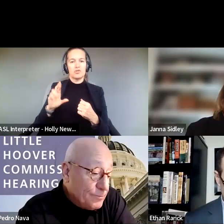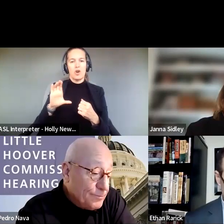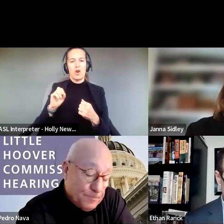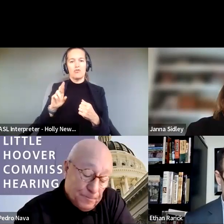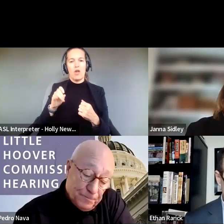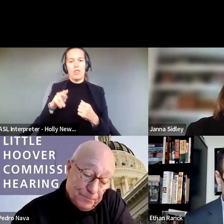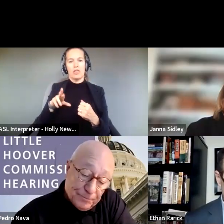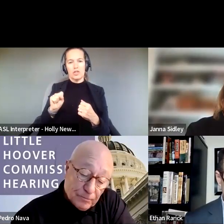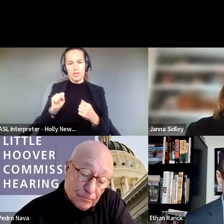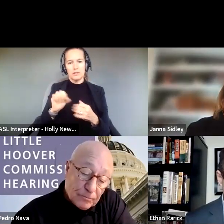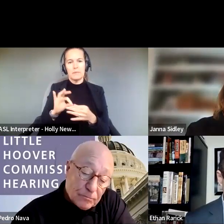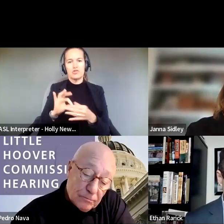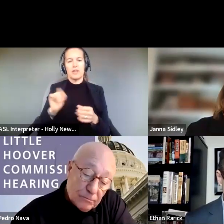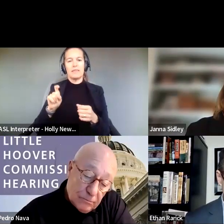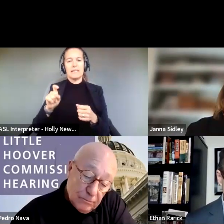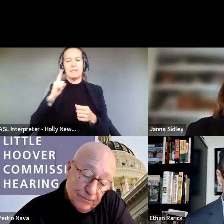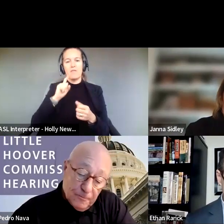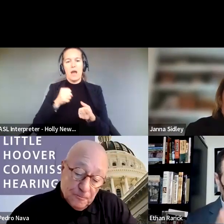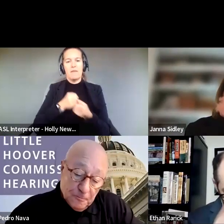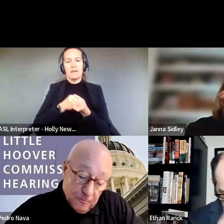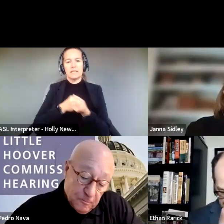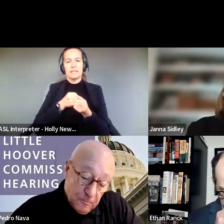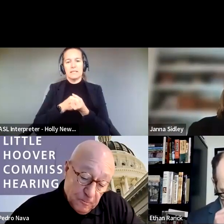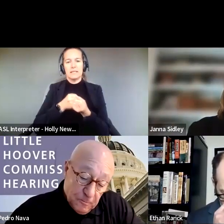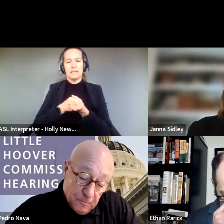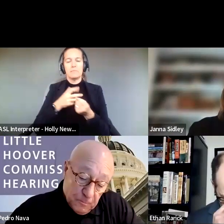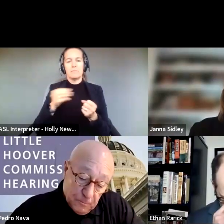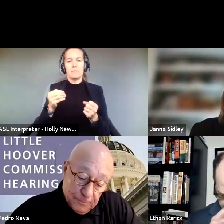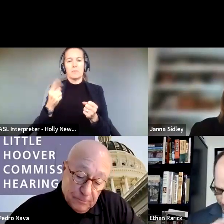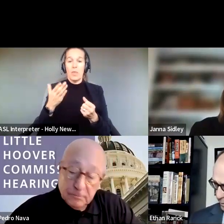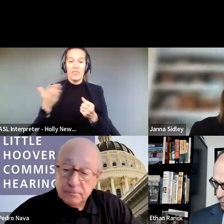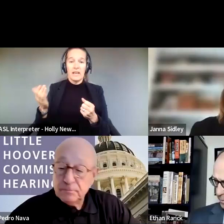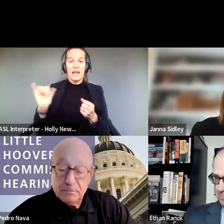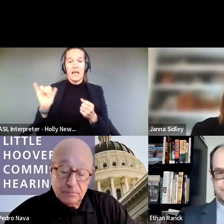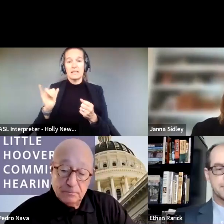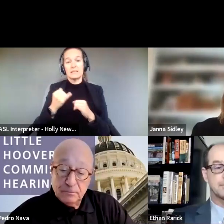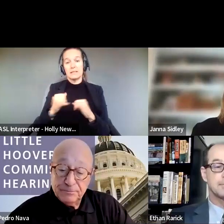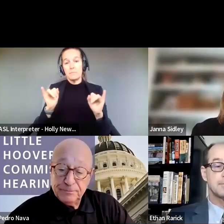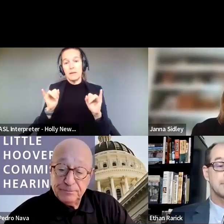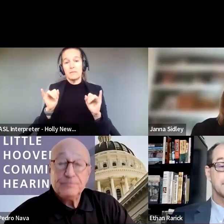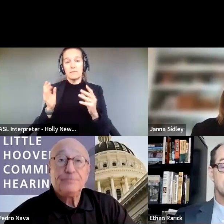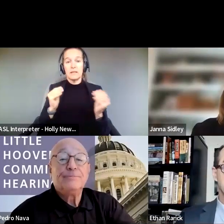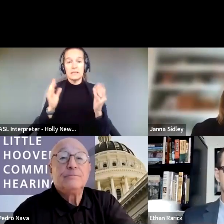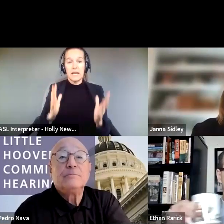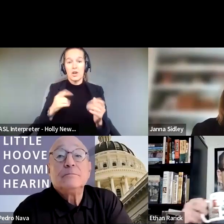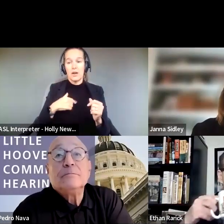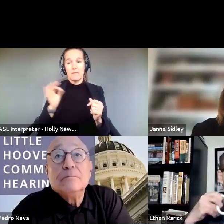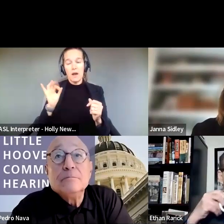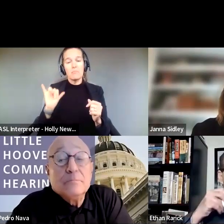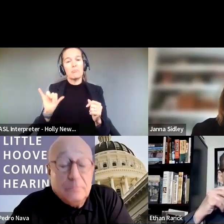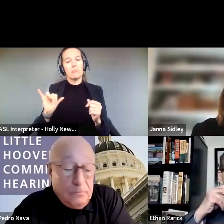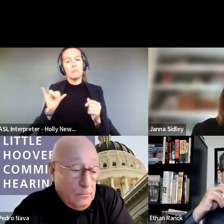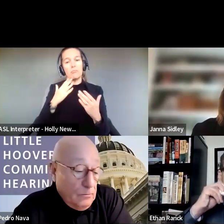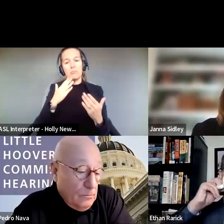mentioned about the need for advocacy. And one thing that as an independent facilitator I'm finding is I'm actually